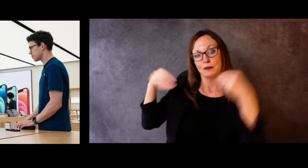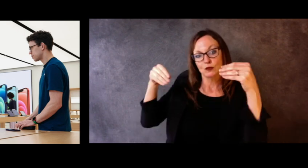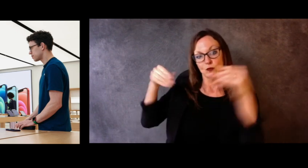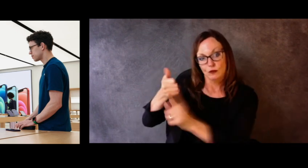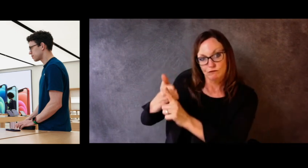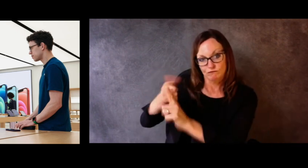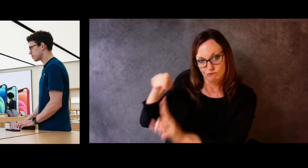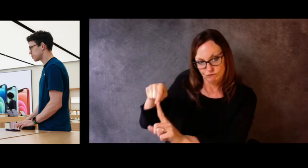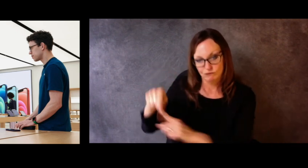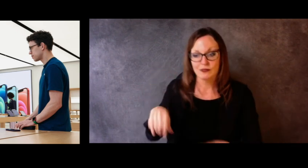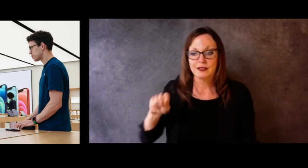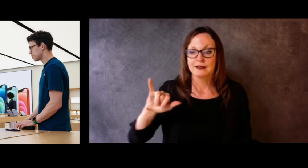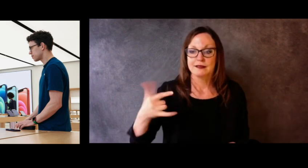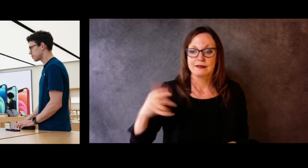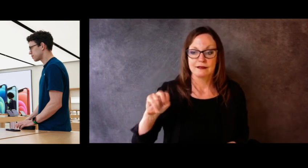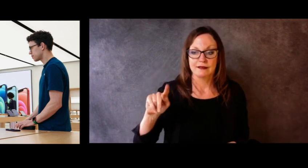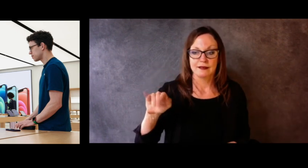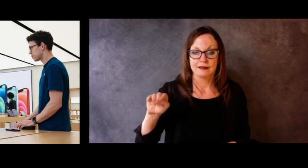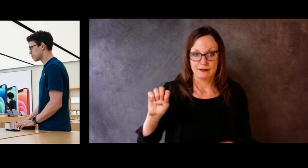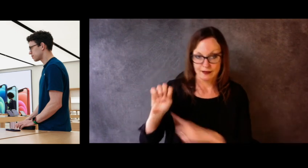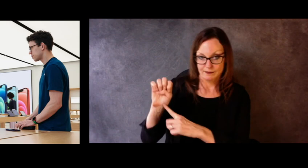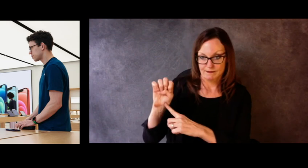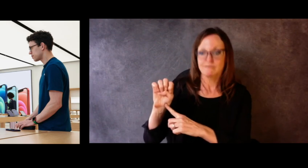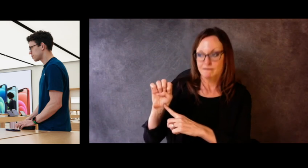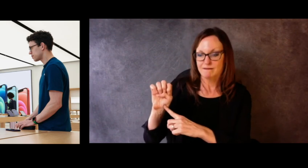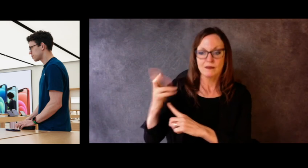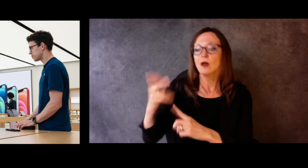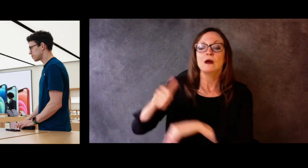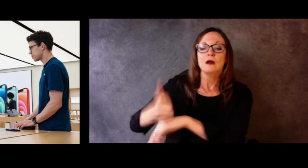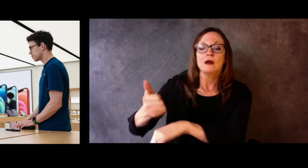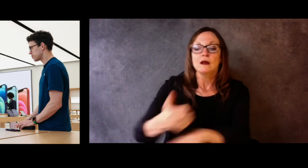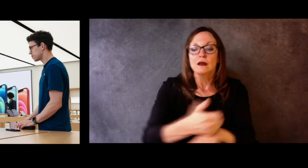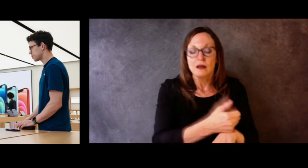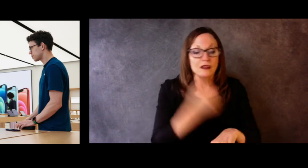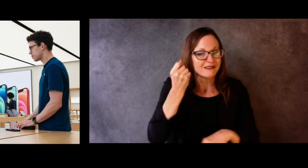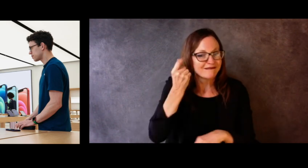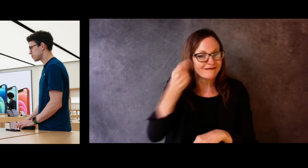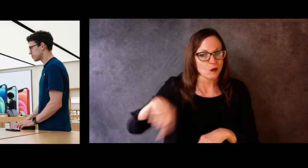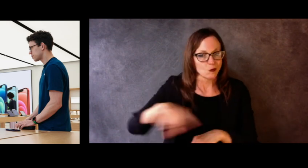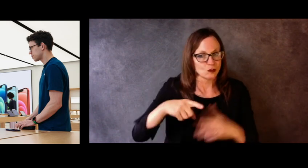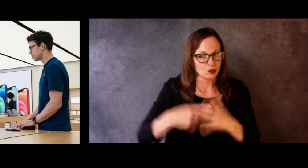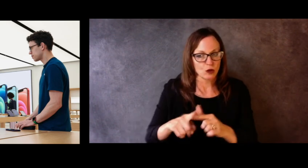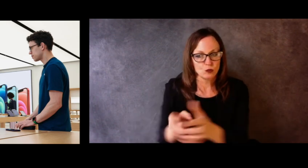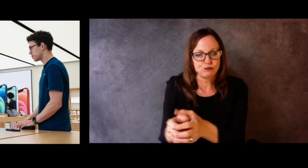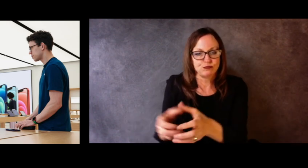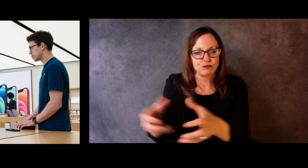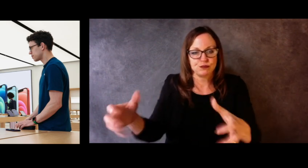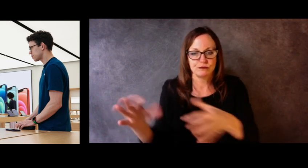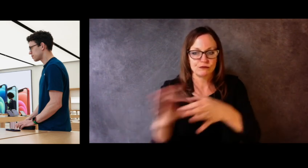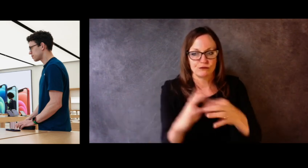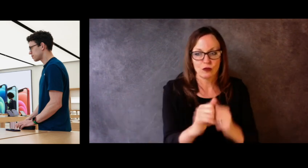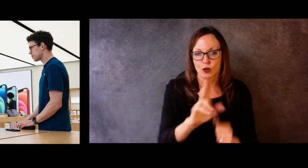Sign Language in the US, British Sign Language in the UK, or French Sign Language in France, right in their web